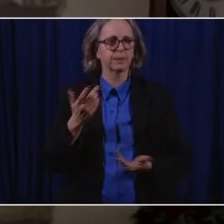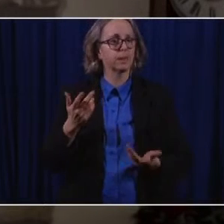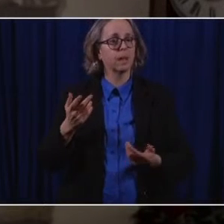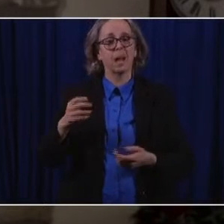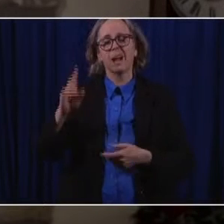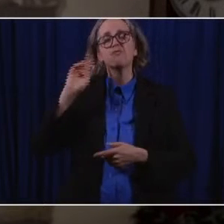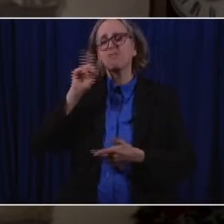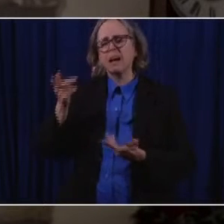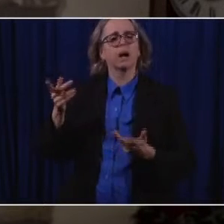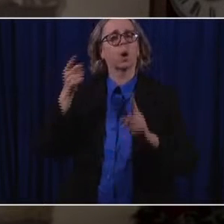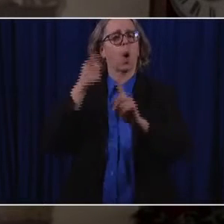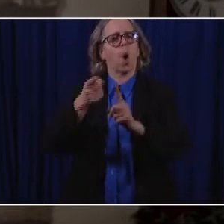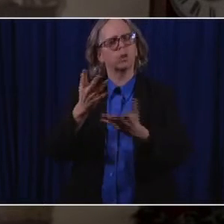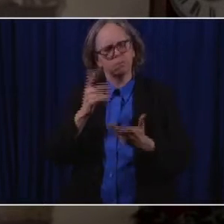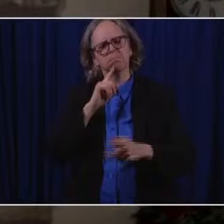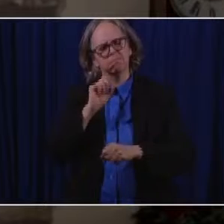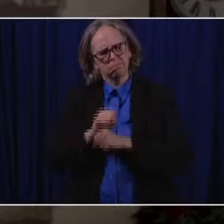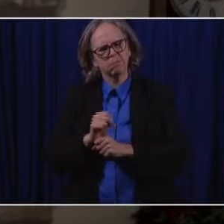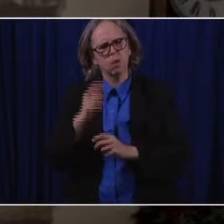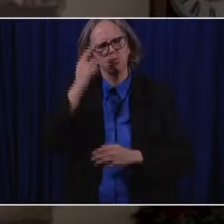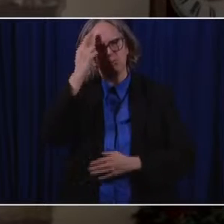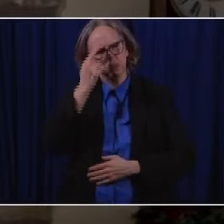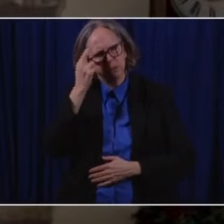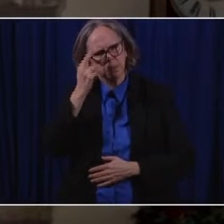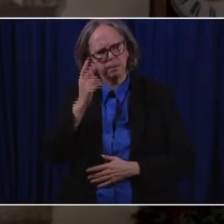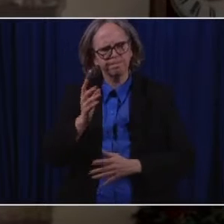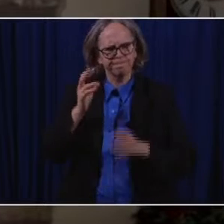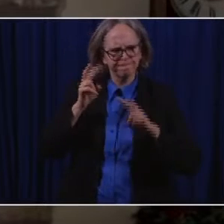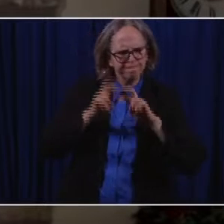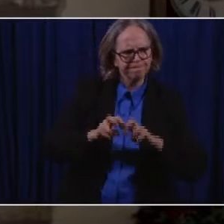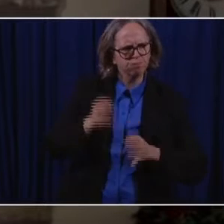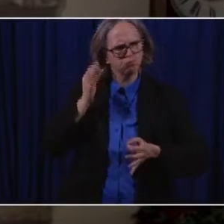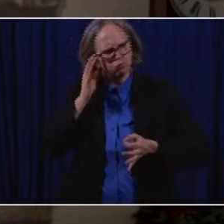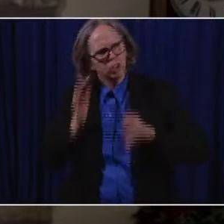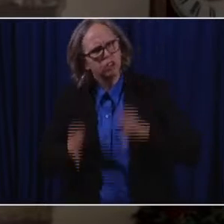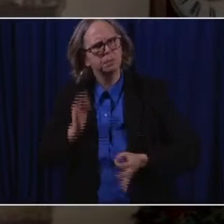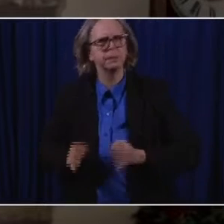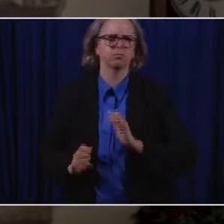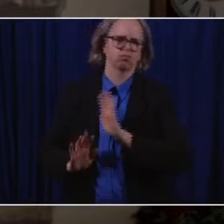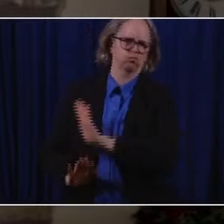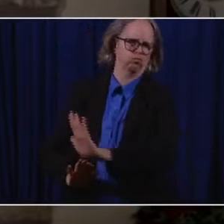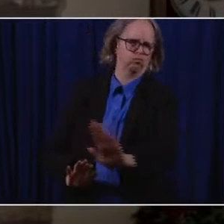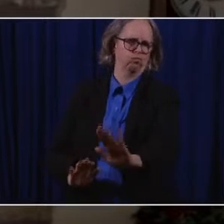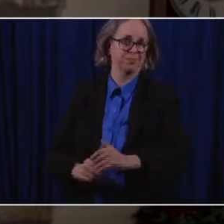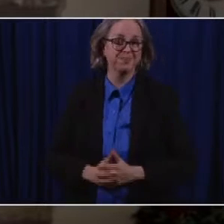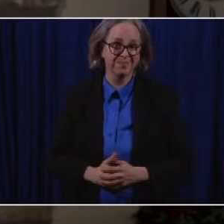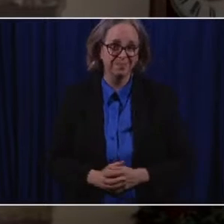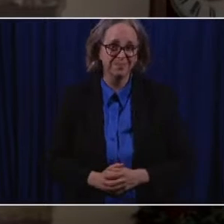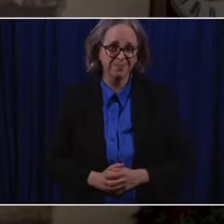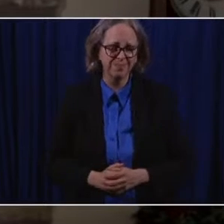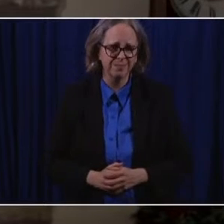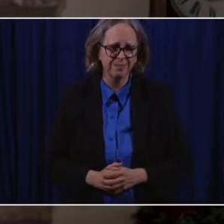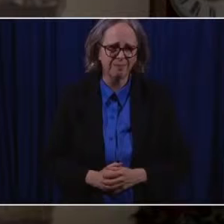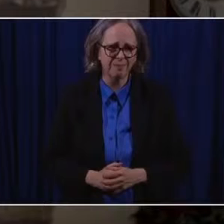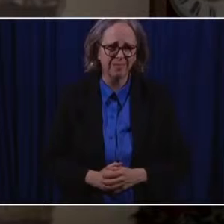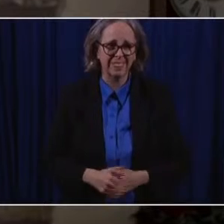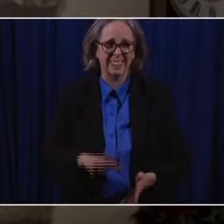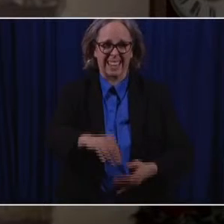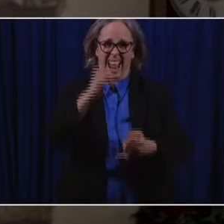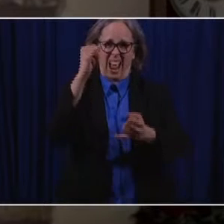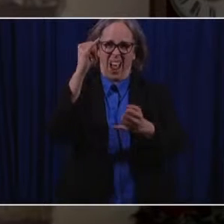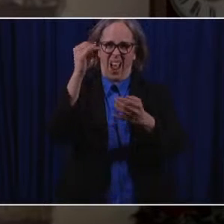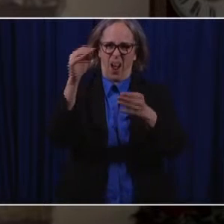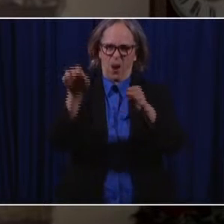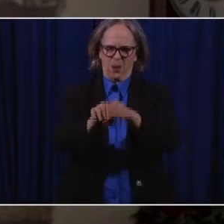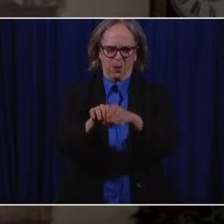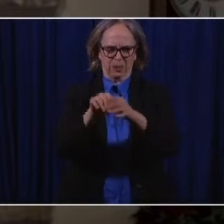it. We're going to conclude today with a virtual performance by the Columbus Symphony Chorus of Carol of the Bells. Members